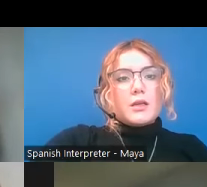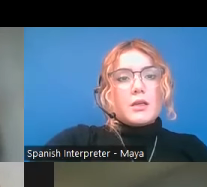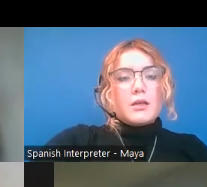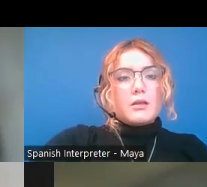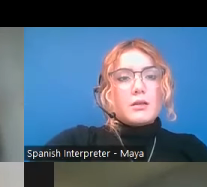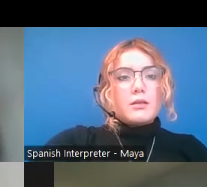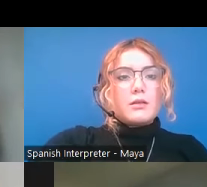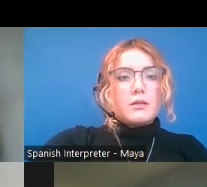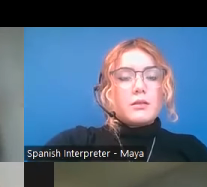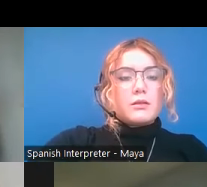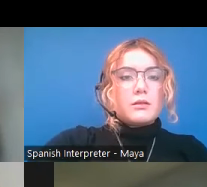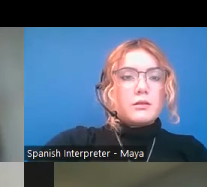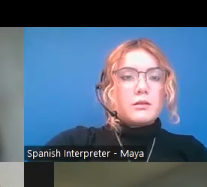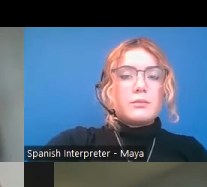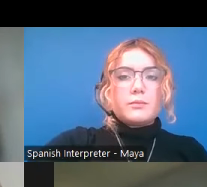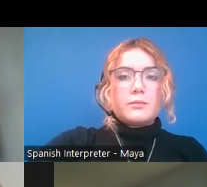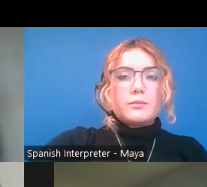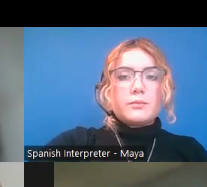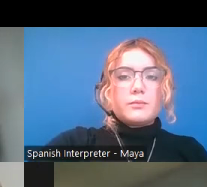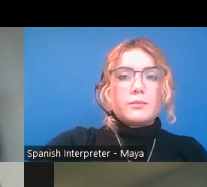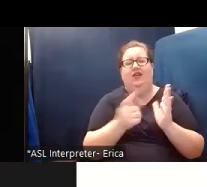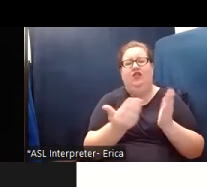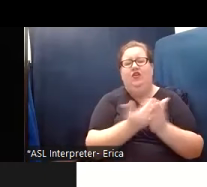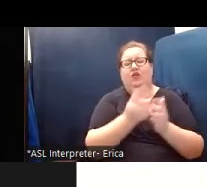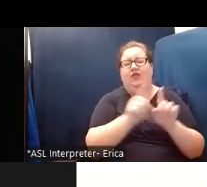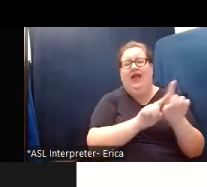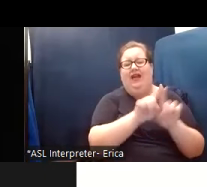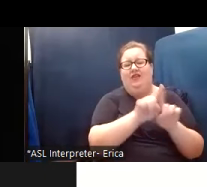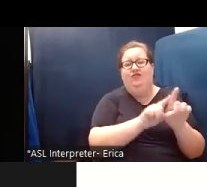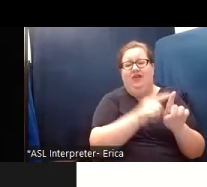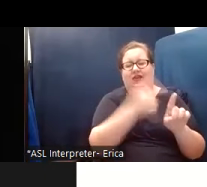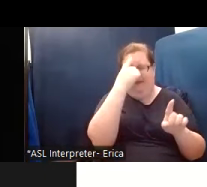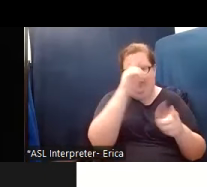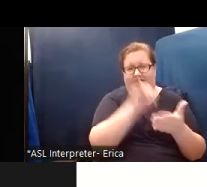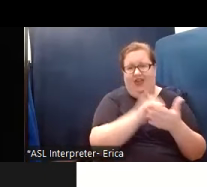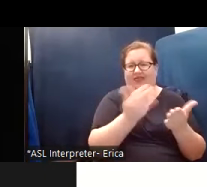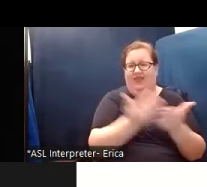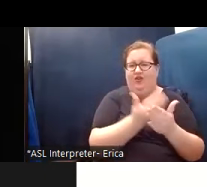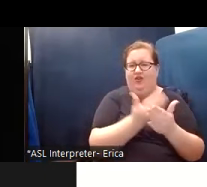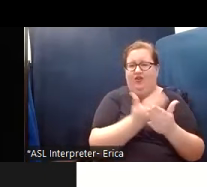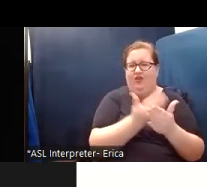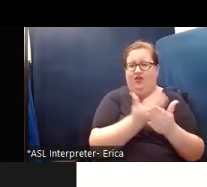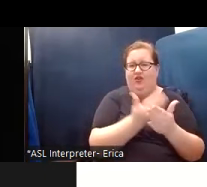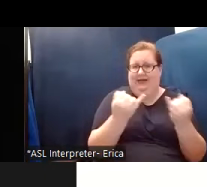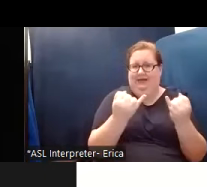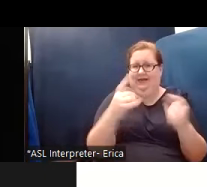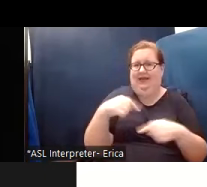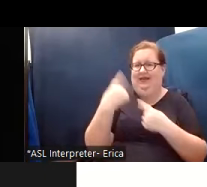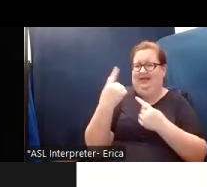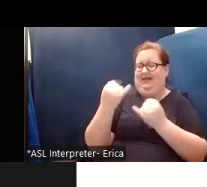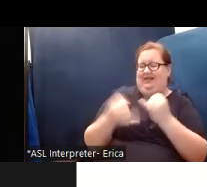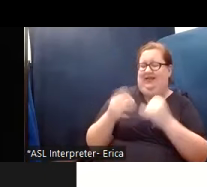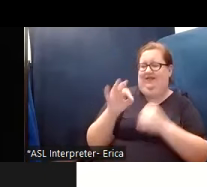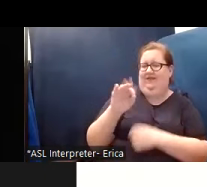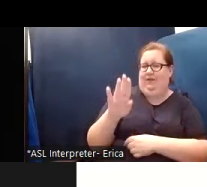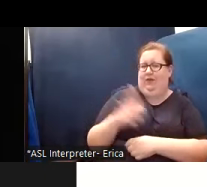what the asterisks are for. New ideas since the last time we convened as a full region in February